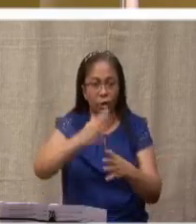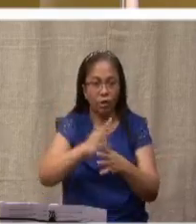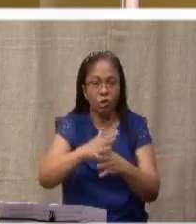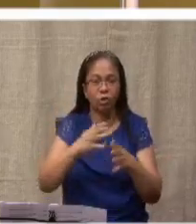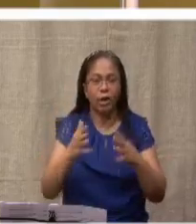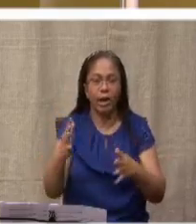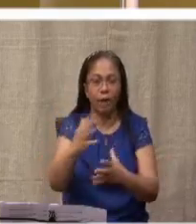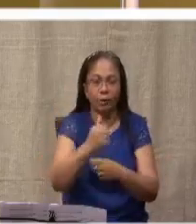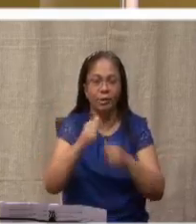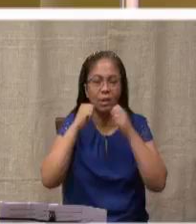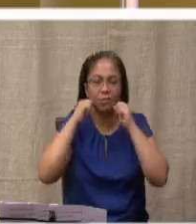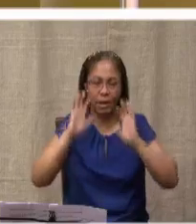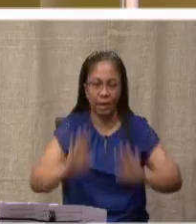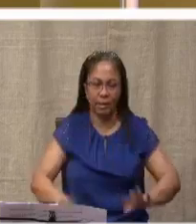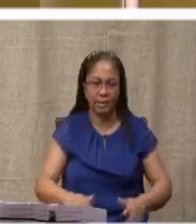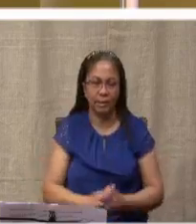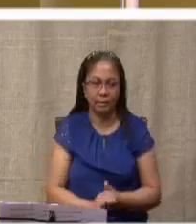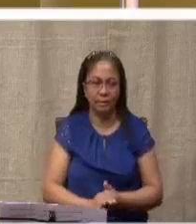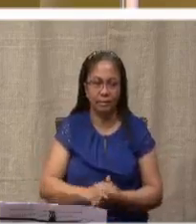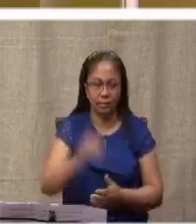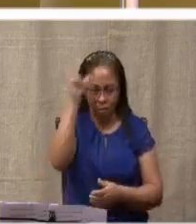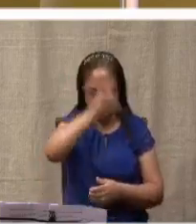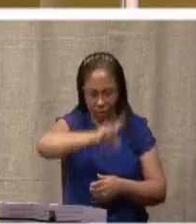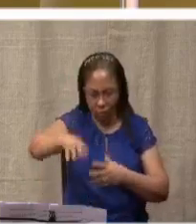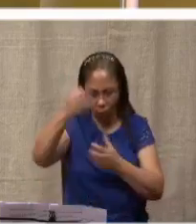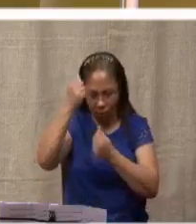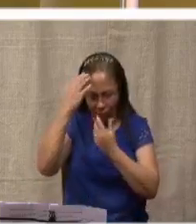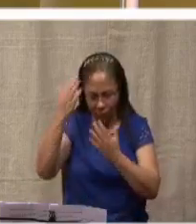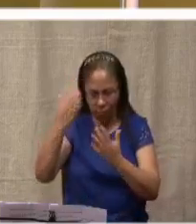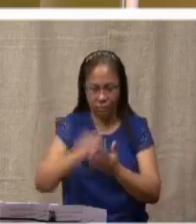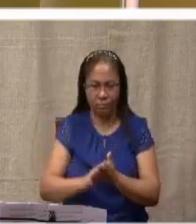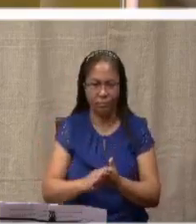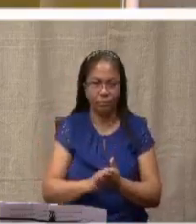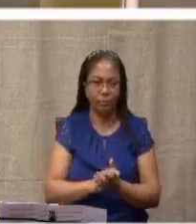blessing the word of the lord